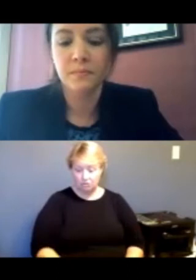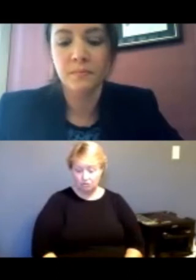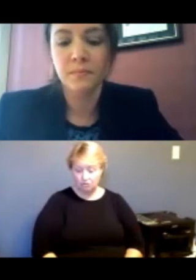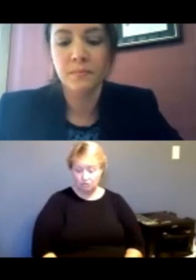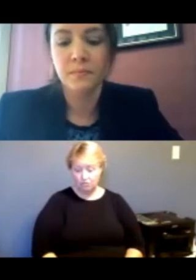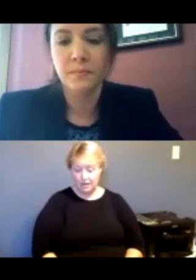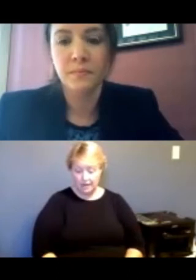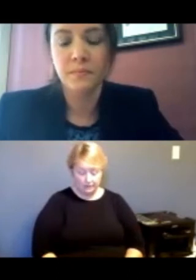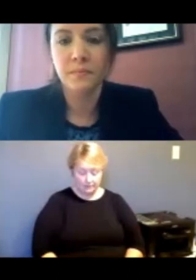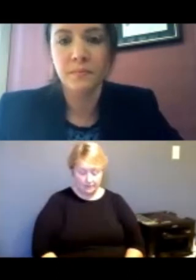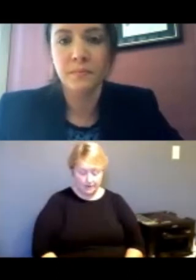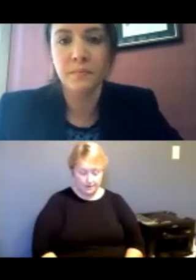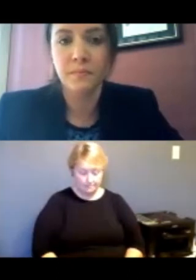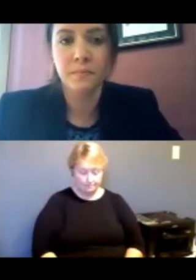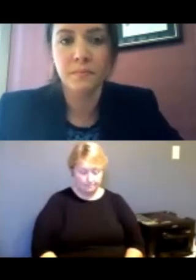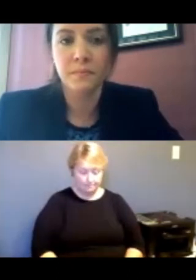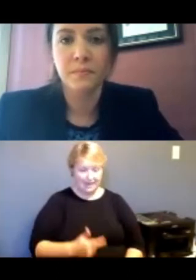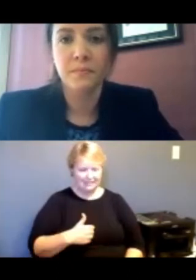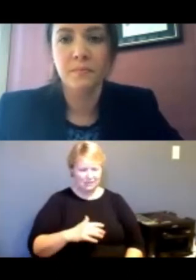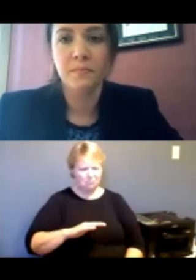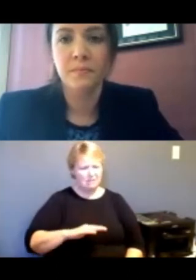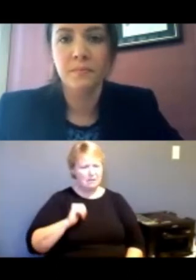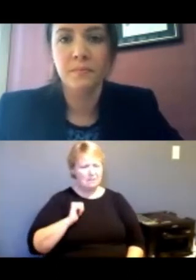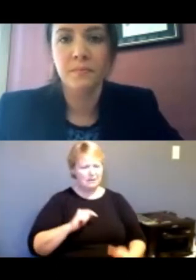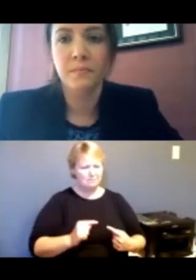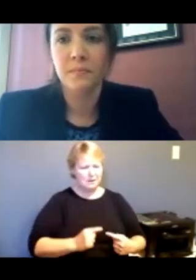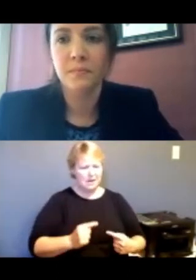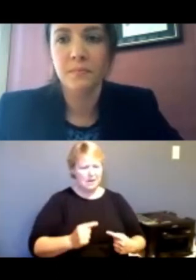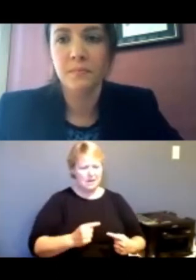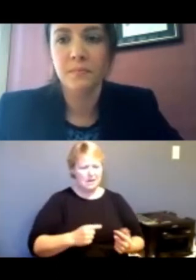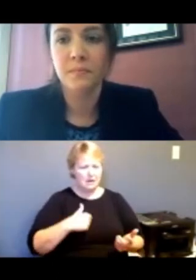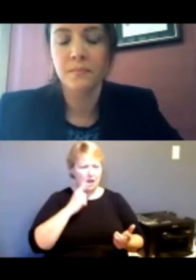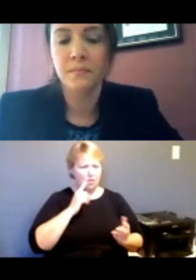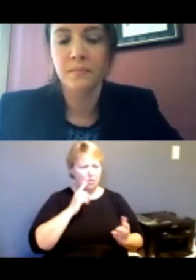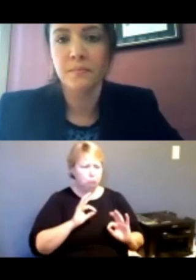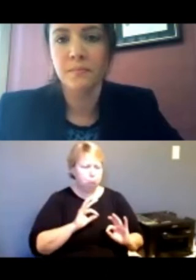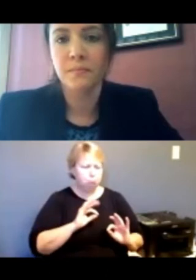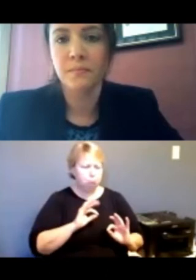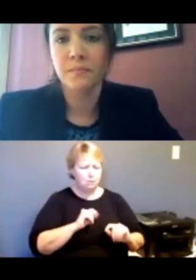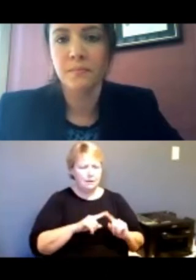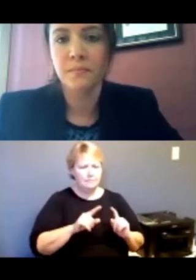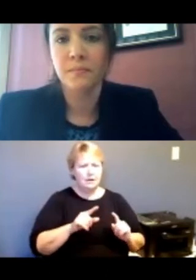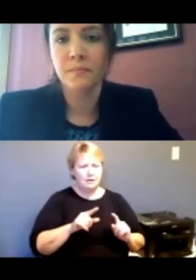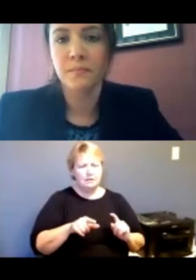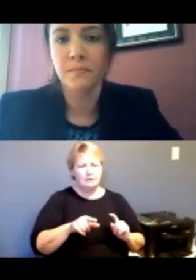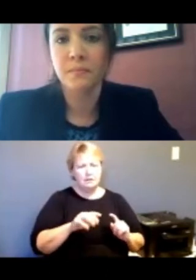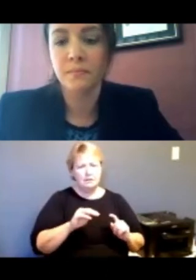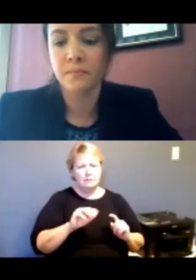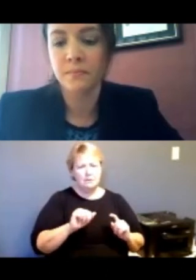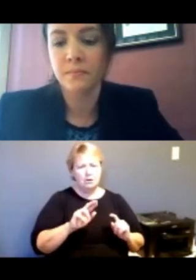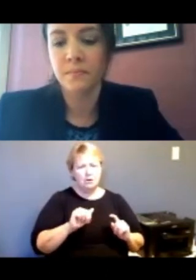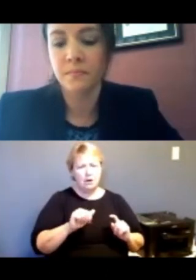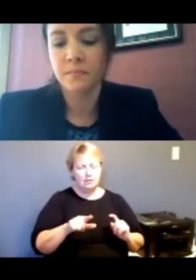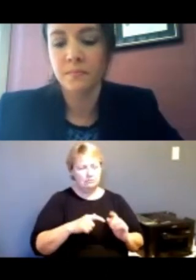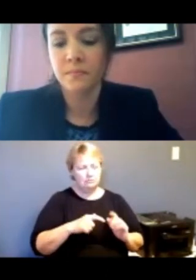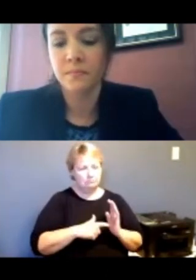some low back pain, and I thought nothing of it, but Marta, who's pretty insistent that I